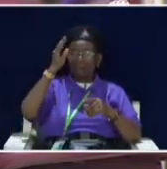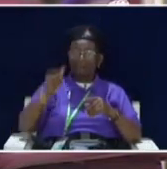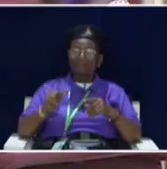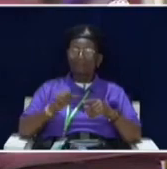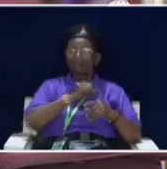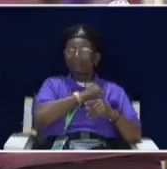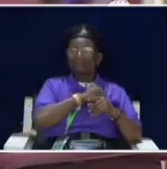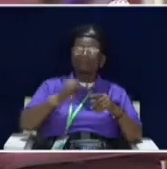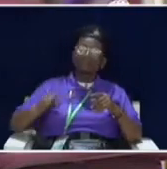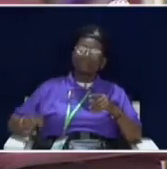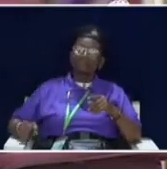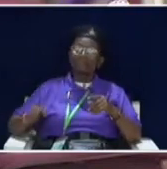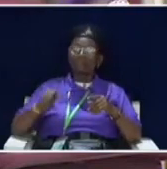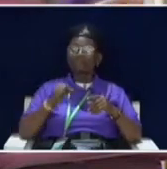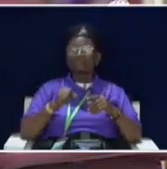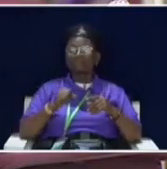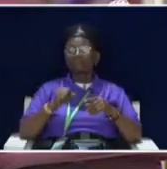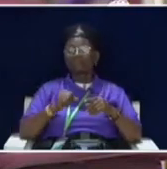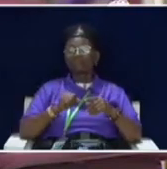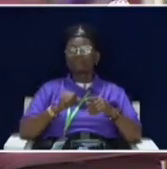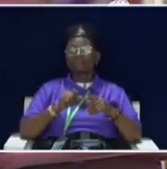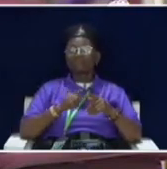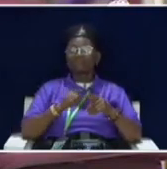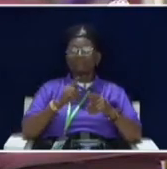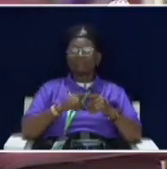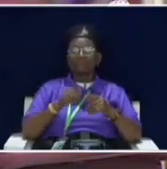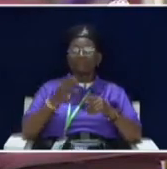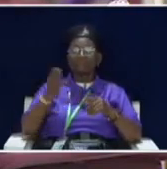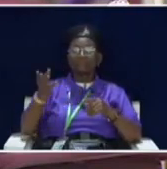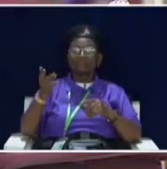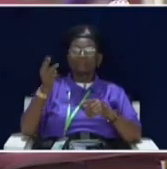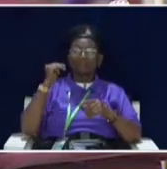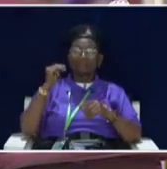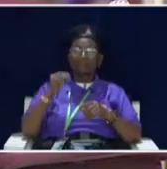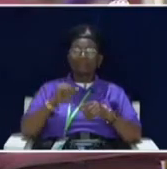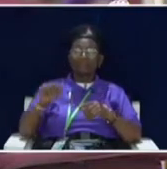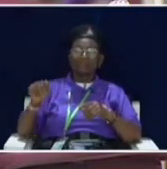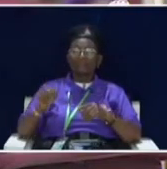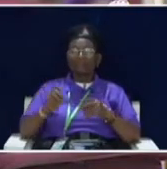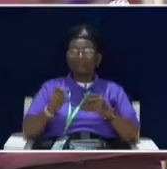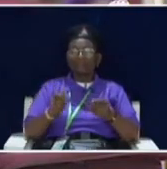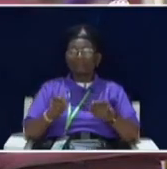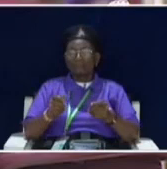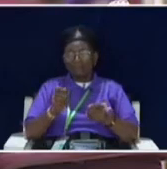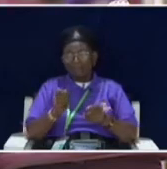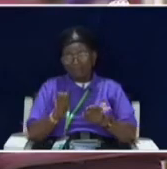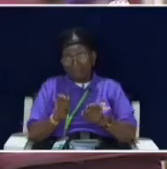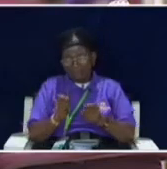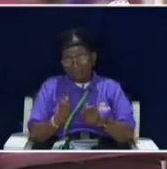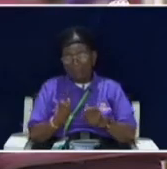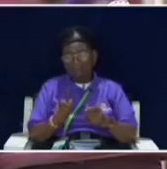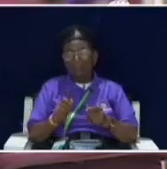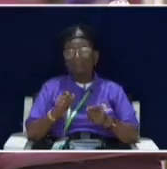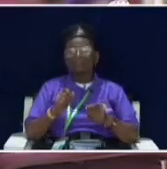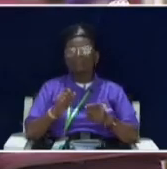Solomon. And then there was a little politics in parliament, in the palace.